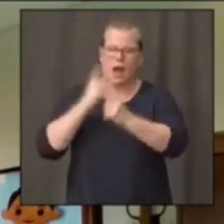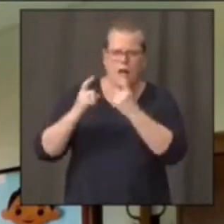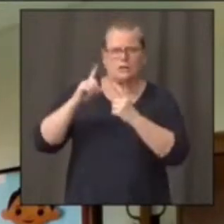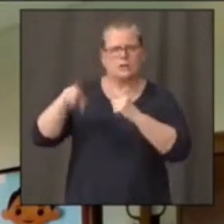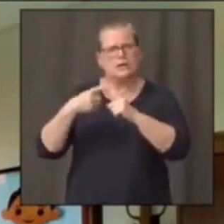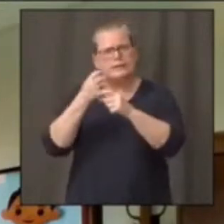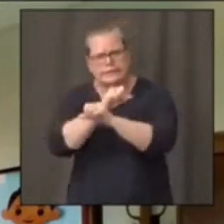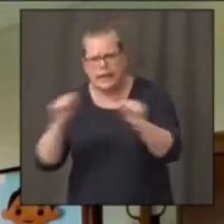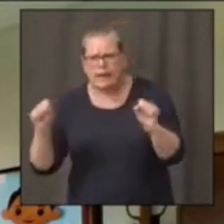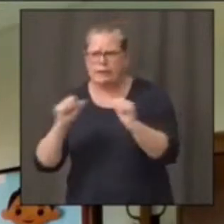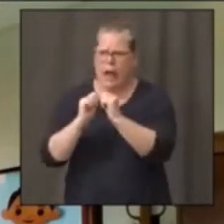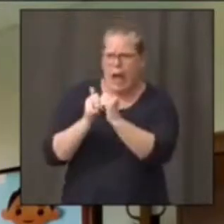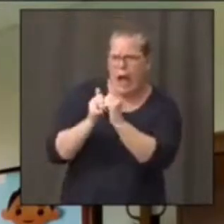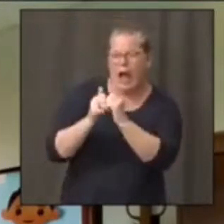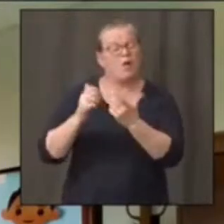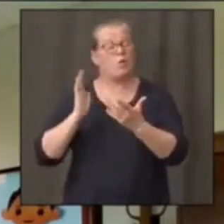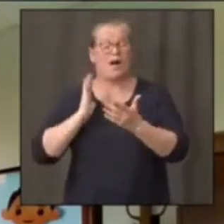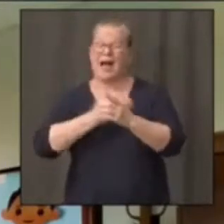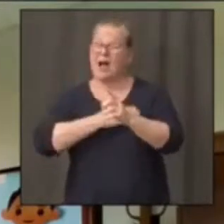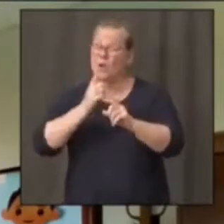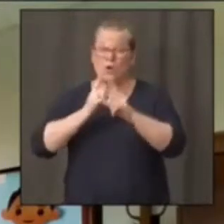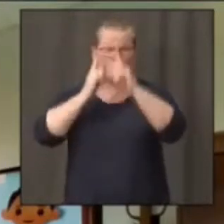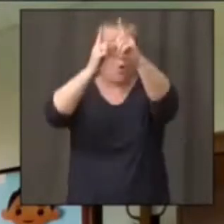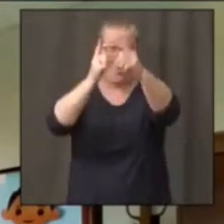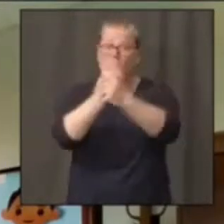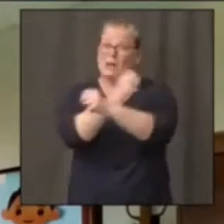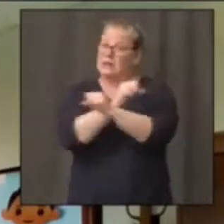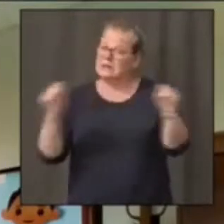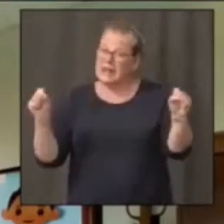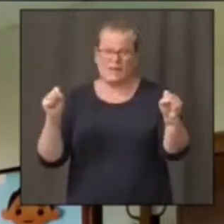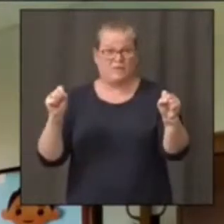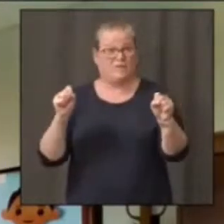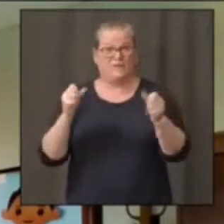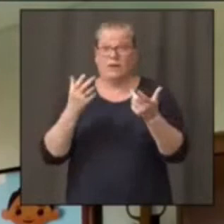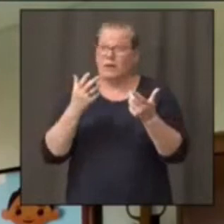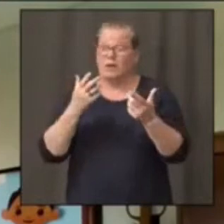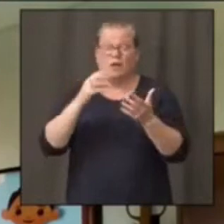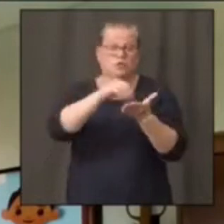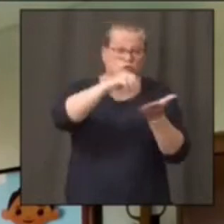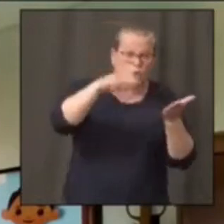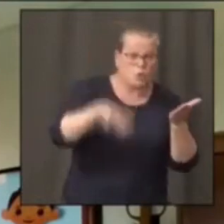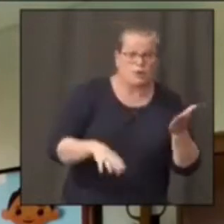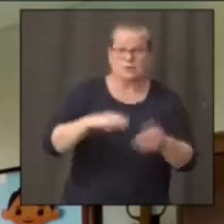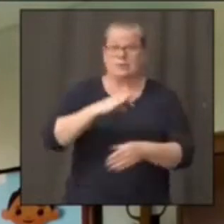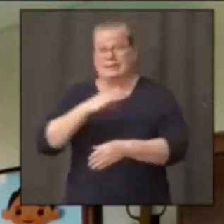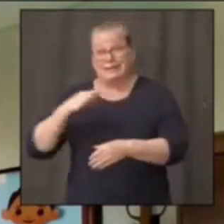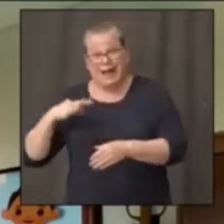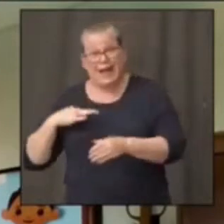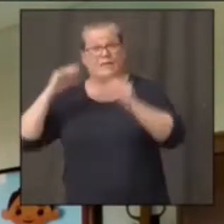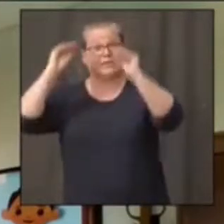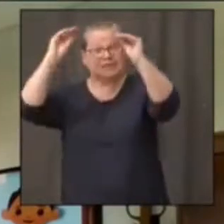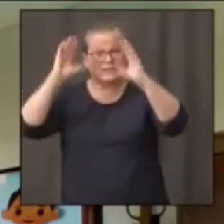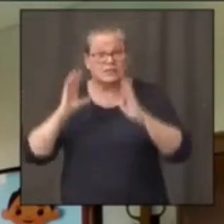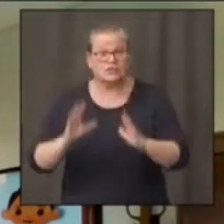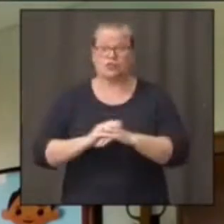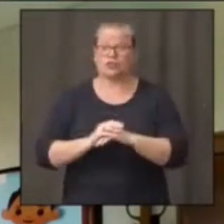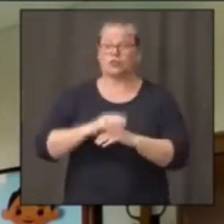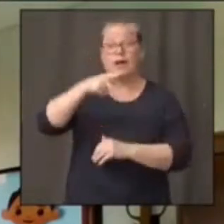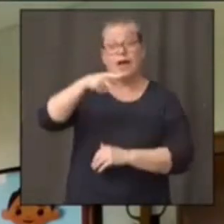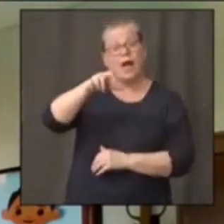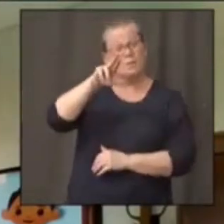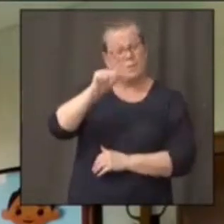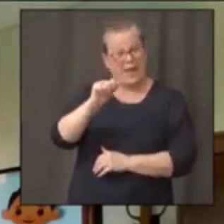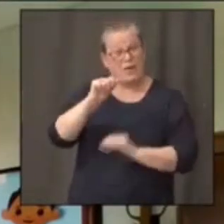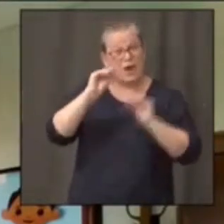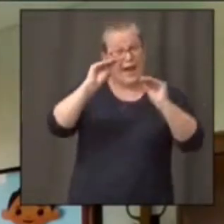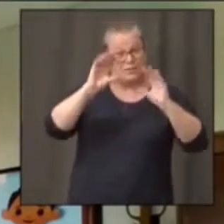safety in mind, not only the safety of students, but also of our staff, of our teachers, of our paraeducators, all of our